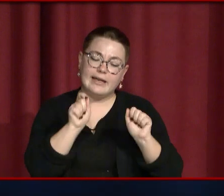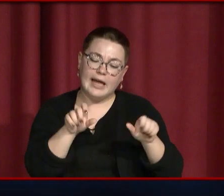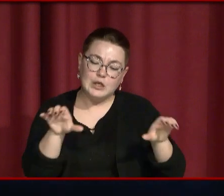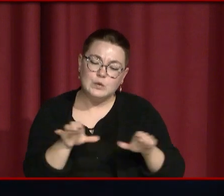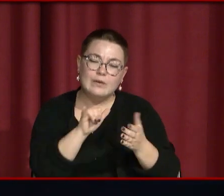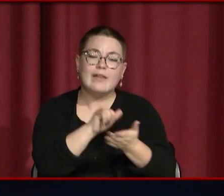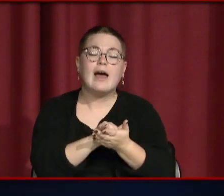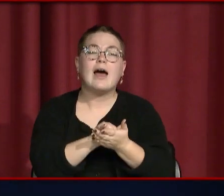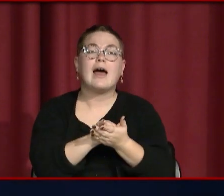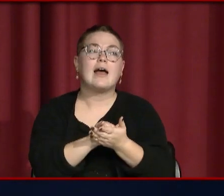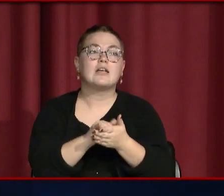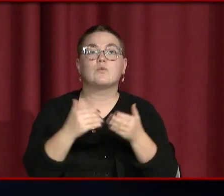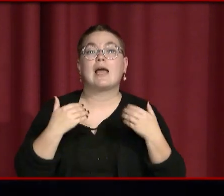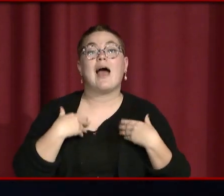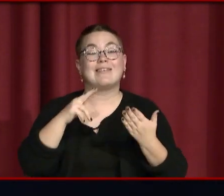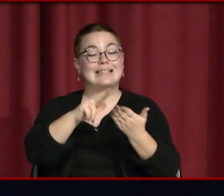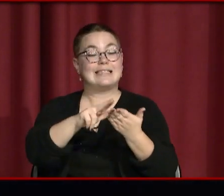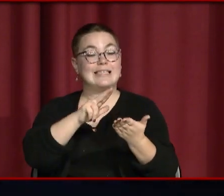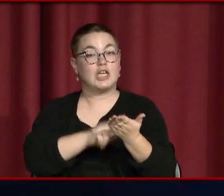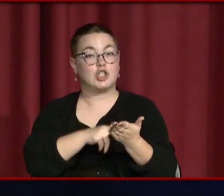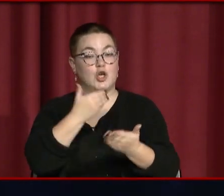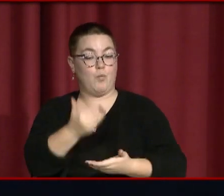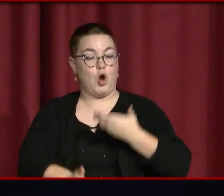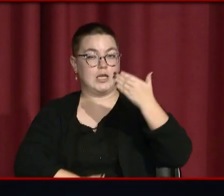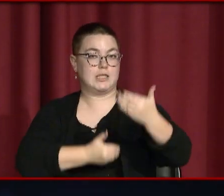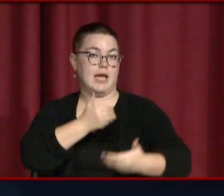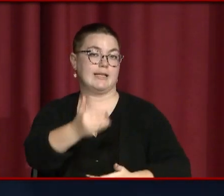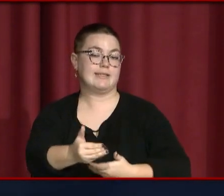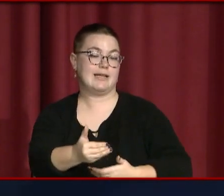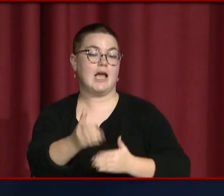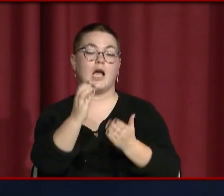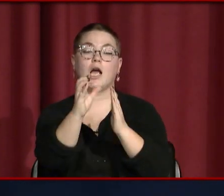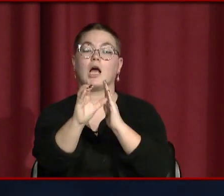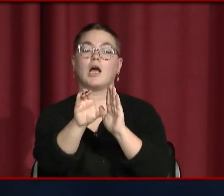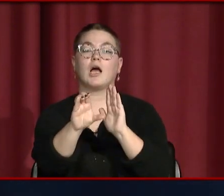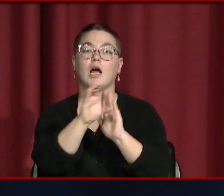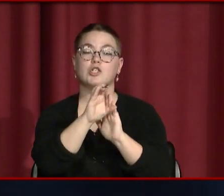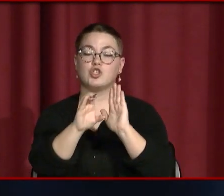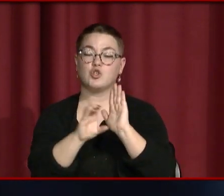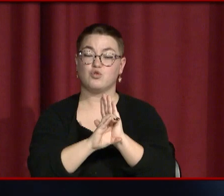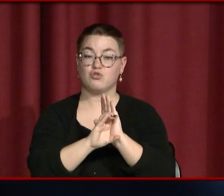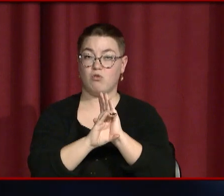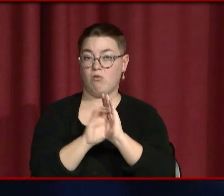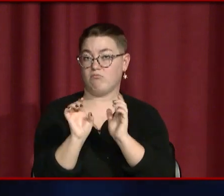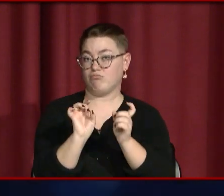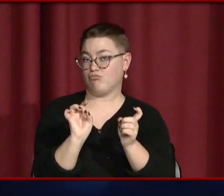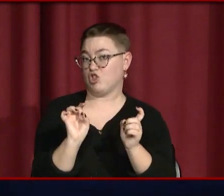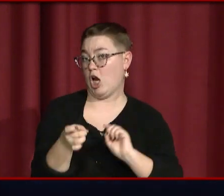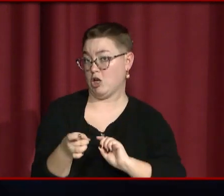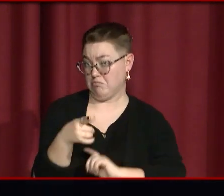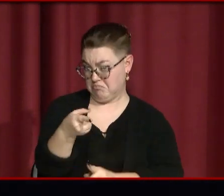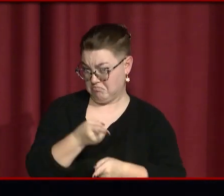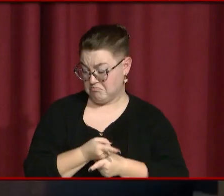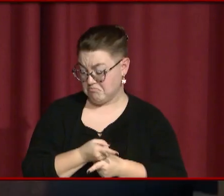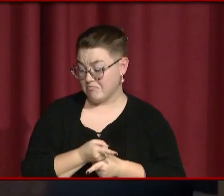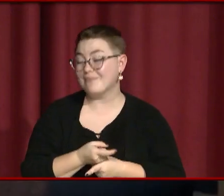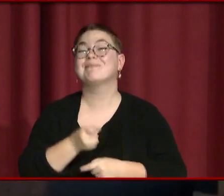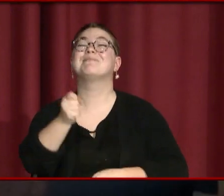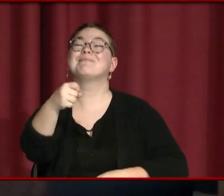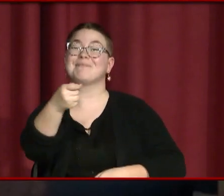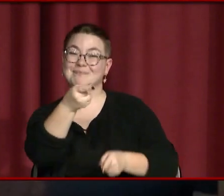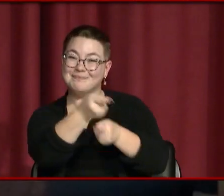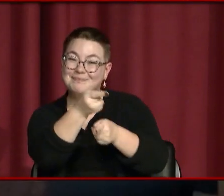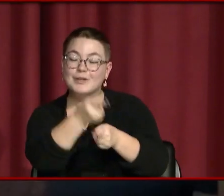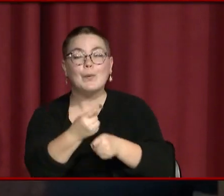introduce, through a signature process, a constitutional change. Is that correct? Yeah, we are so excited. You know,